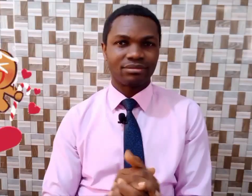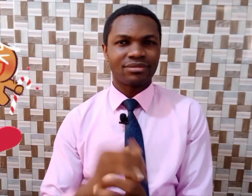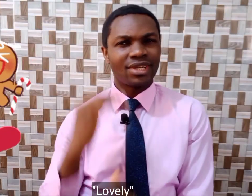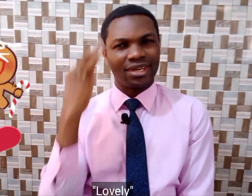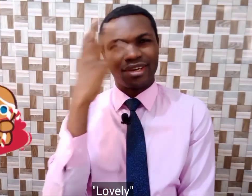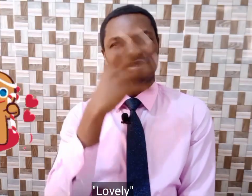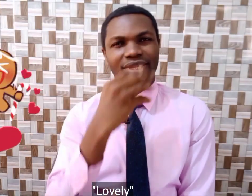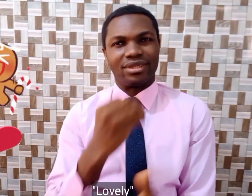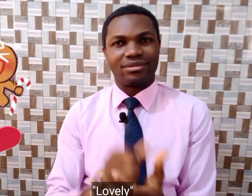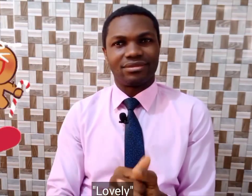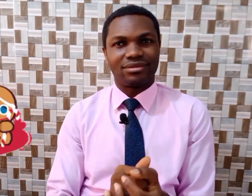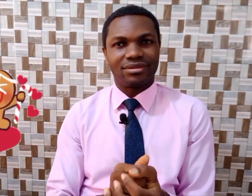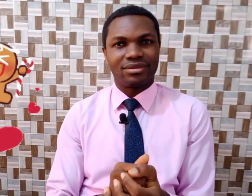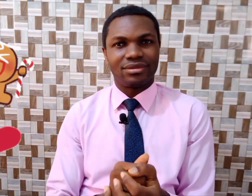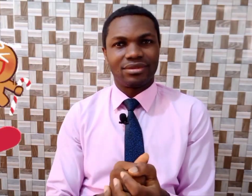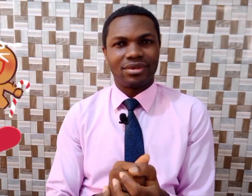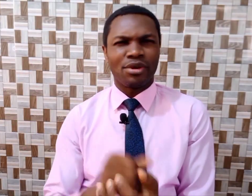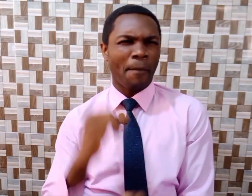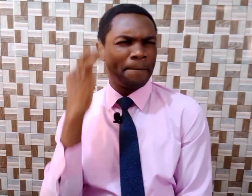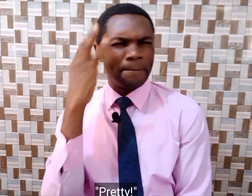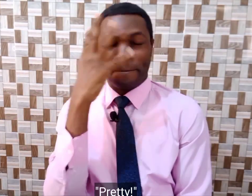example, lovely,